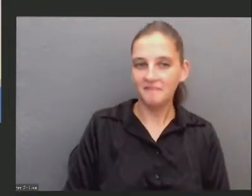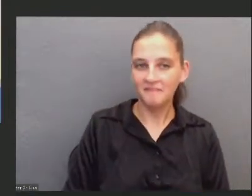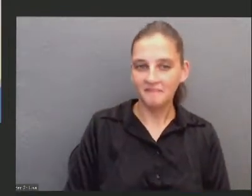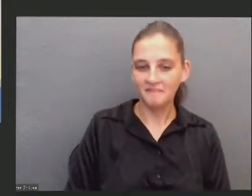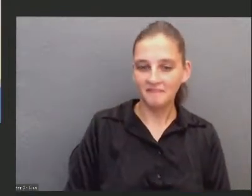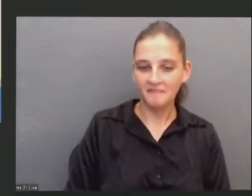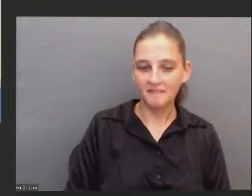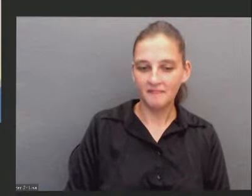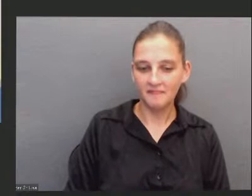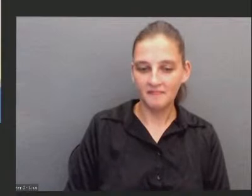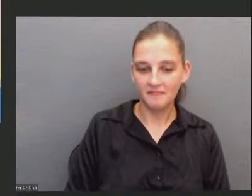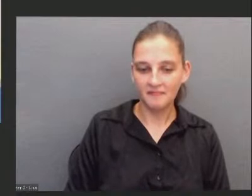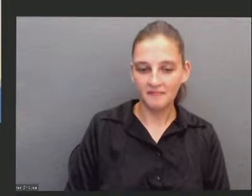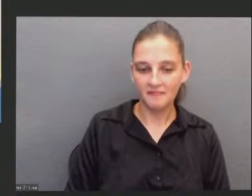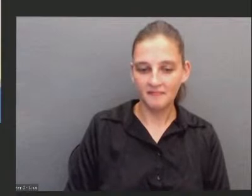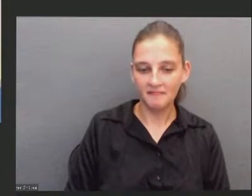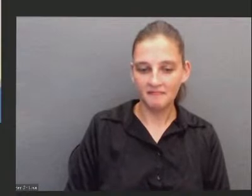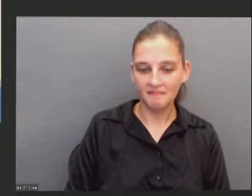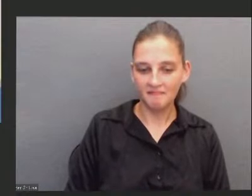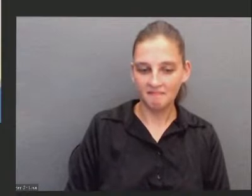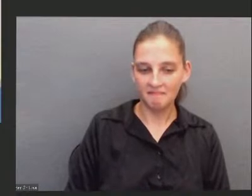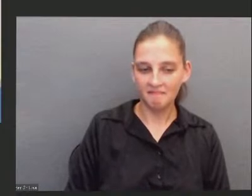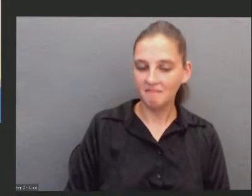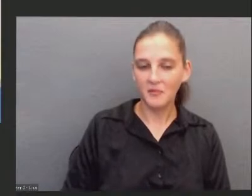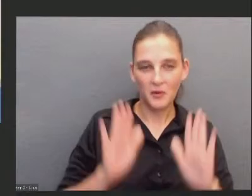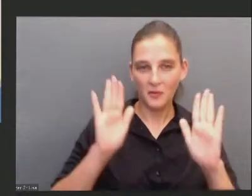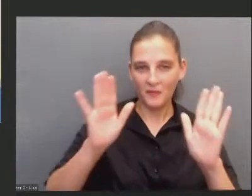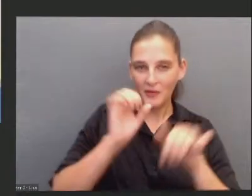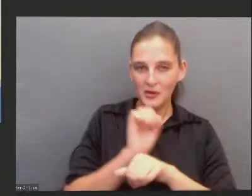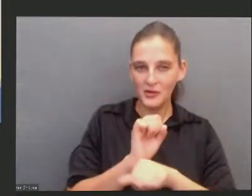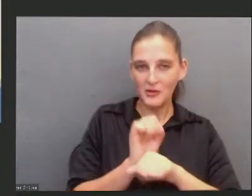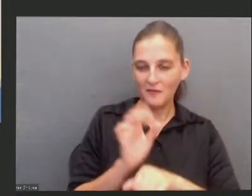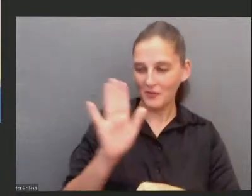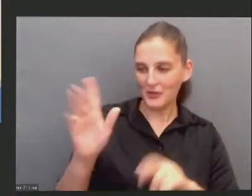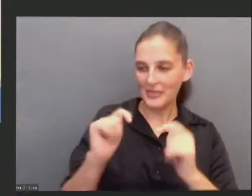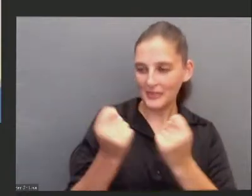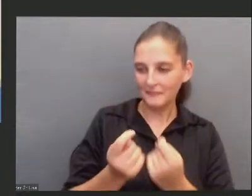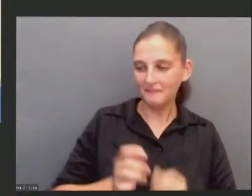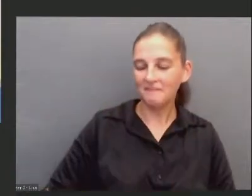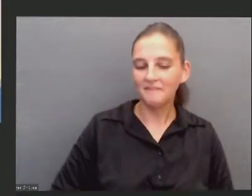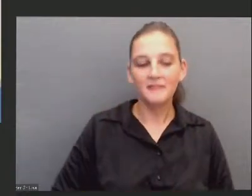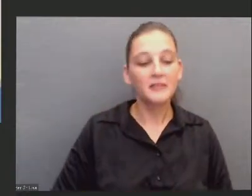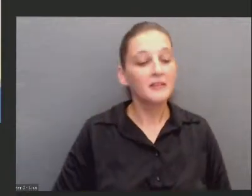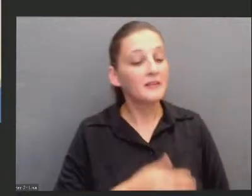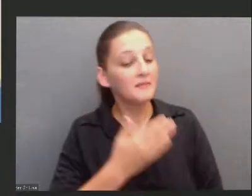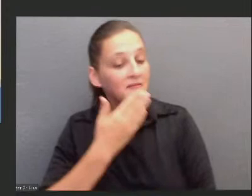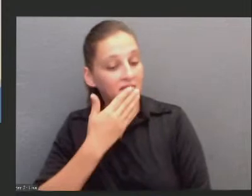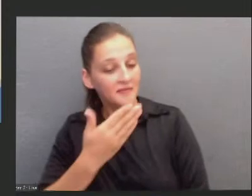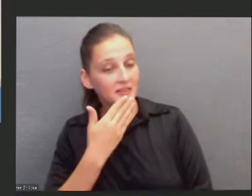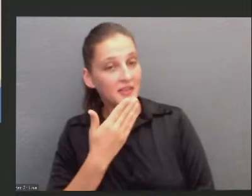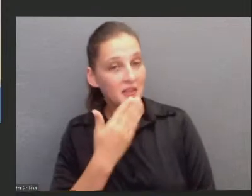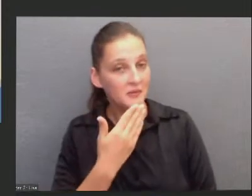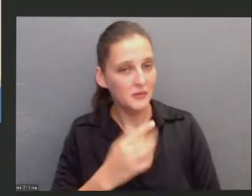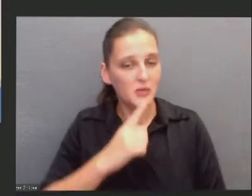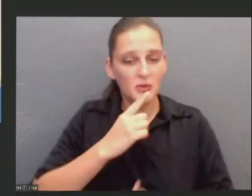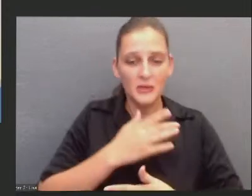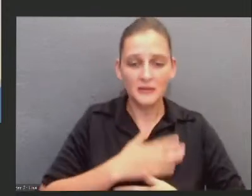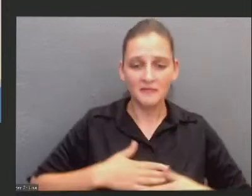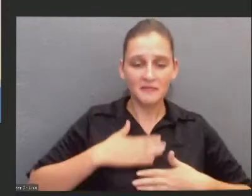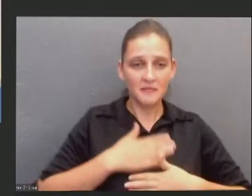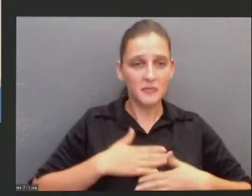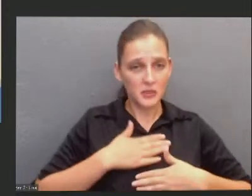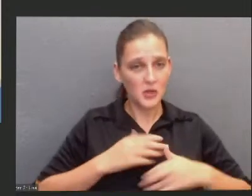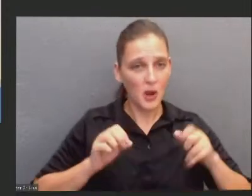enormous exceptional job your team did. Thank you, Dr. Okafor. I appreciate the opportunity to present some